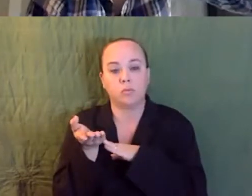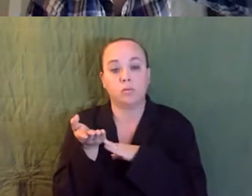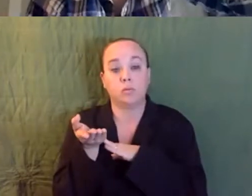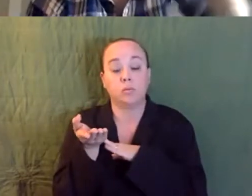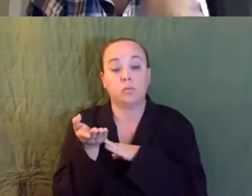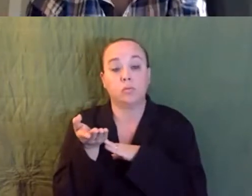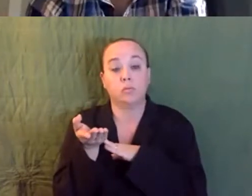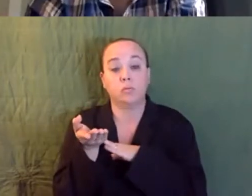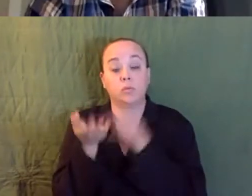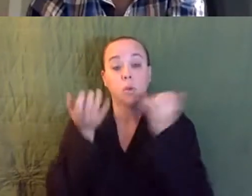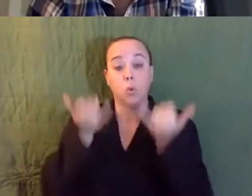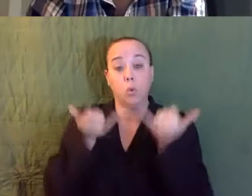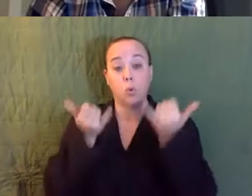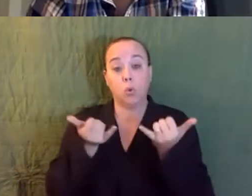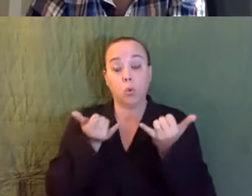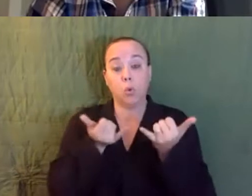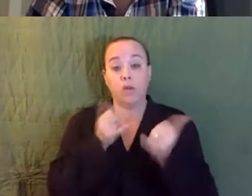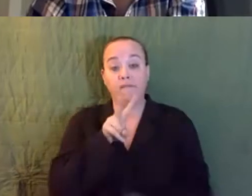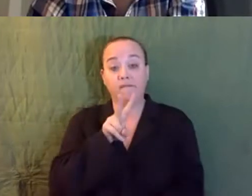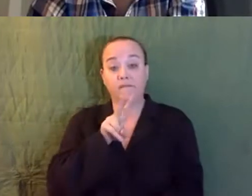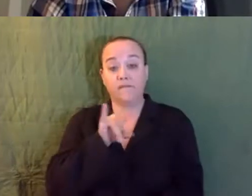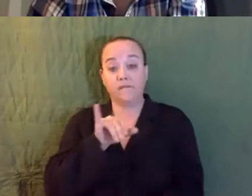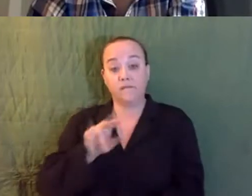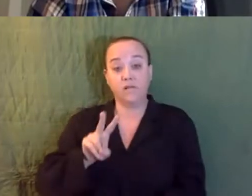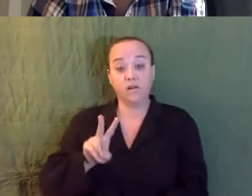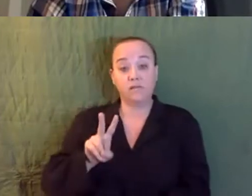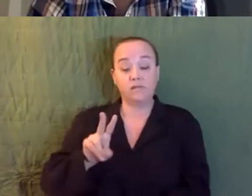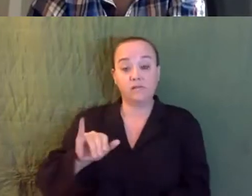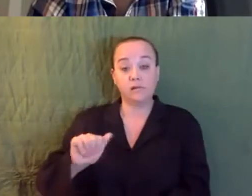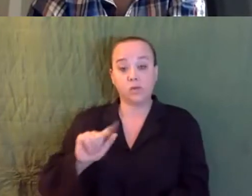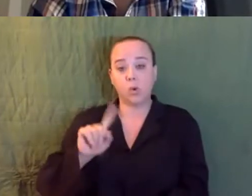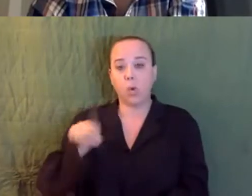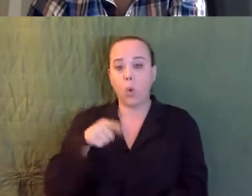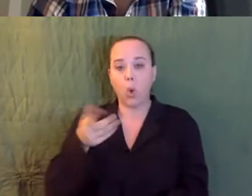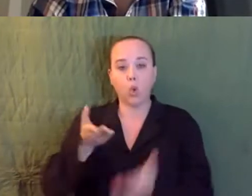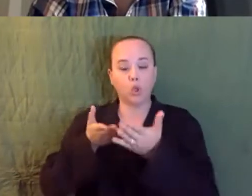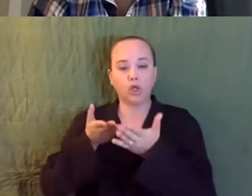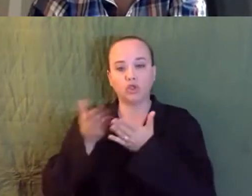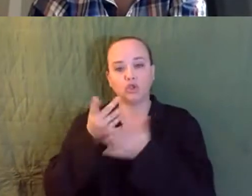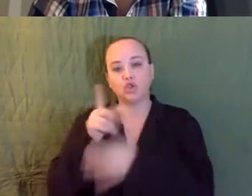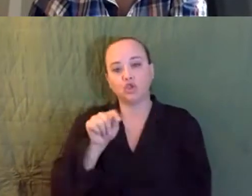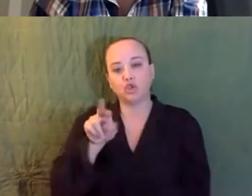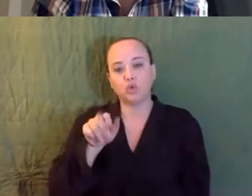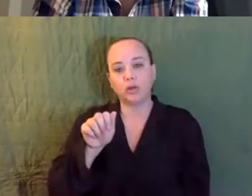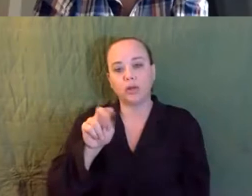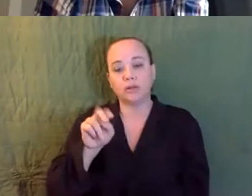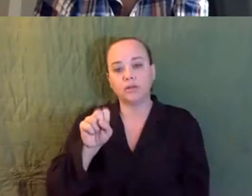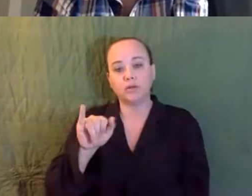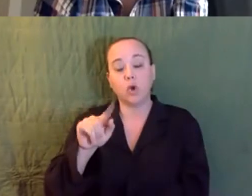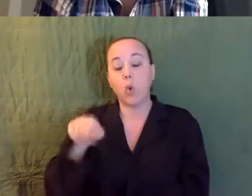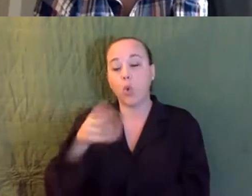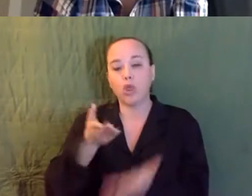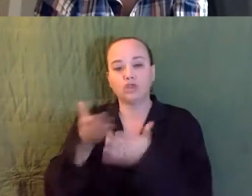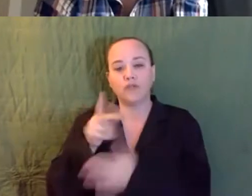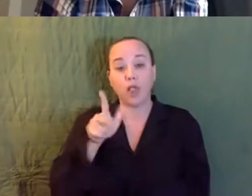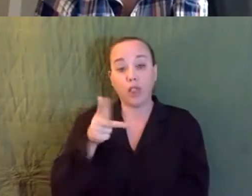currently VIA paratransit services cover only those living within 3/4 of a mile of a traditional bus line, and